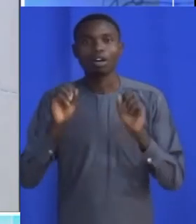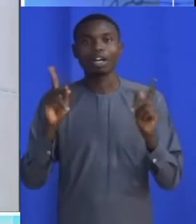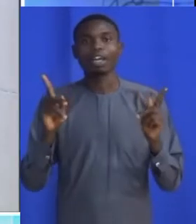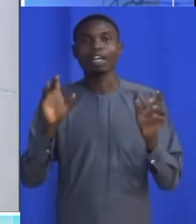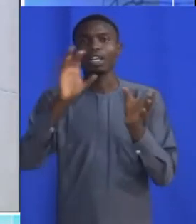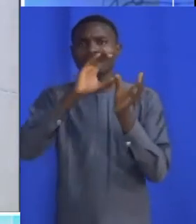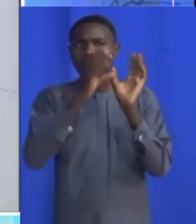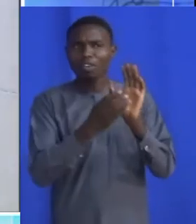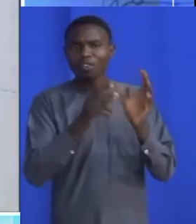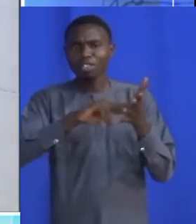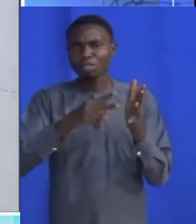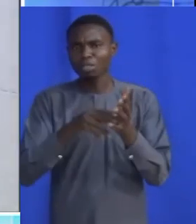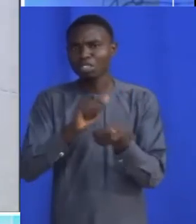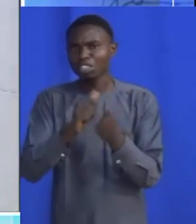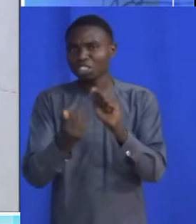Emergency.